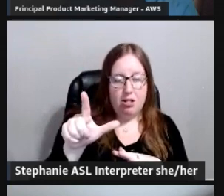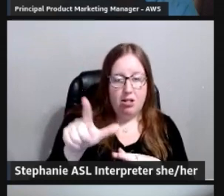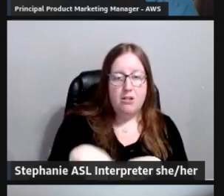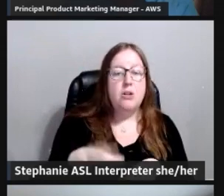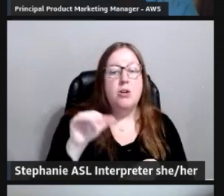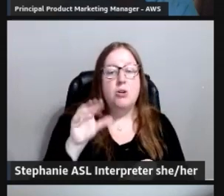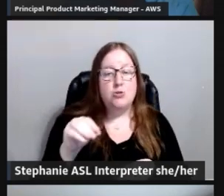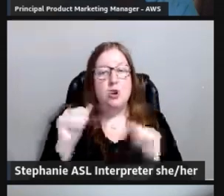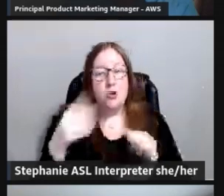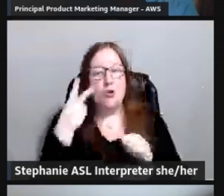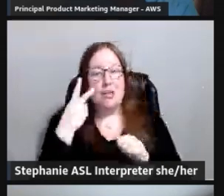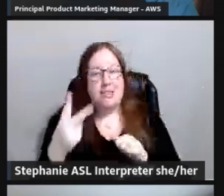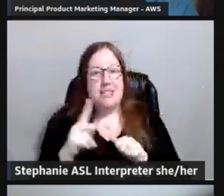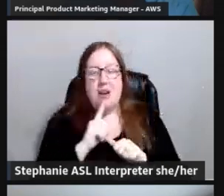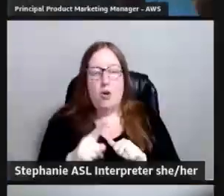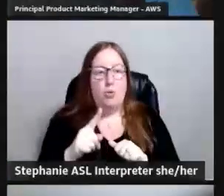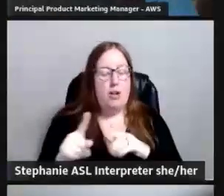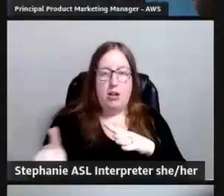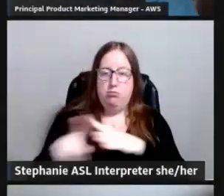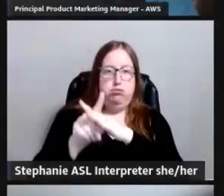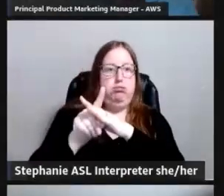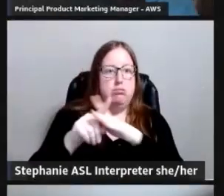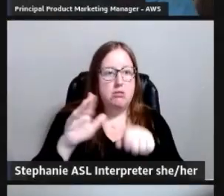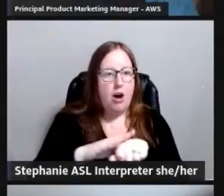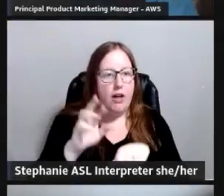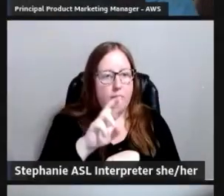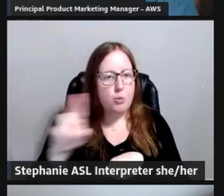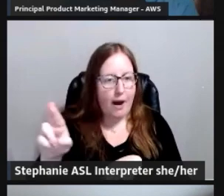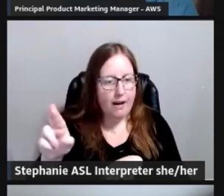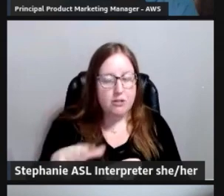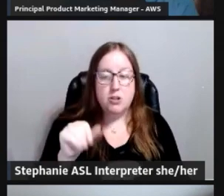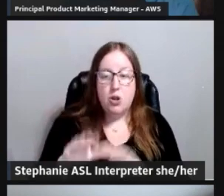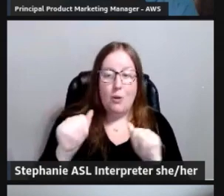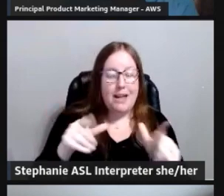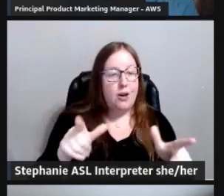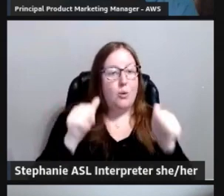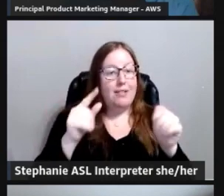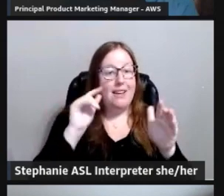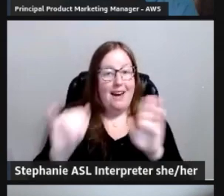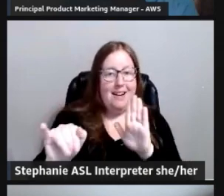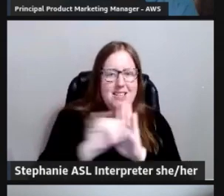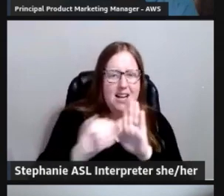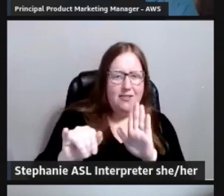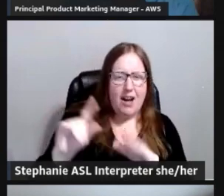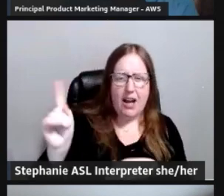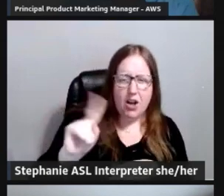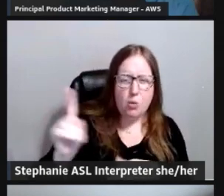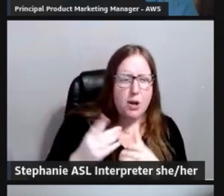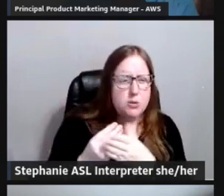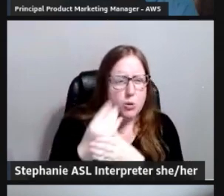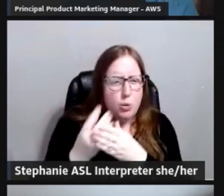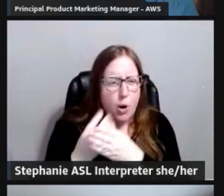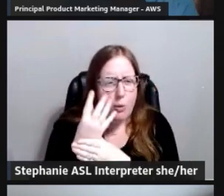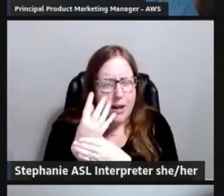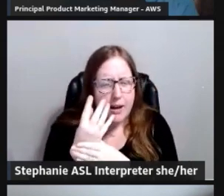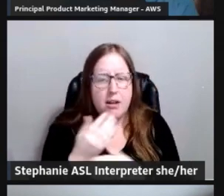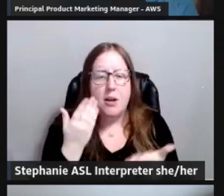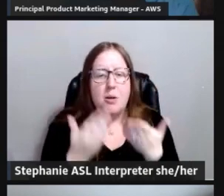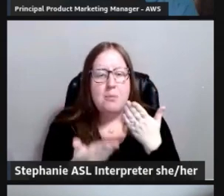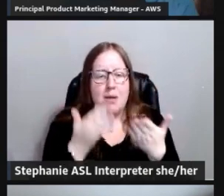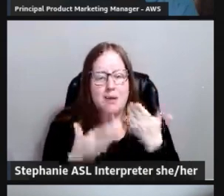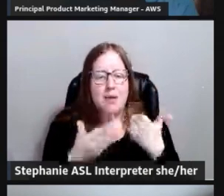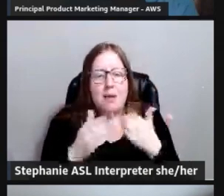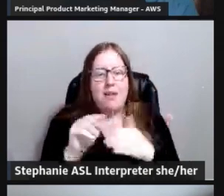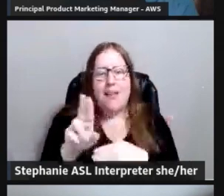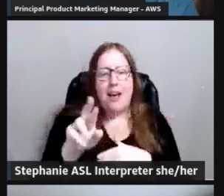it really pops. So this is a way for us to quickly identify where's vegetation, and then you can see like urban